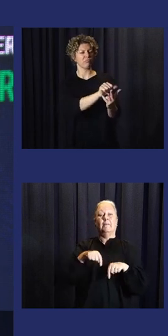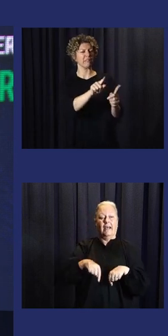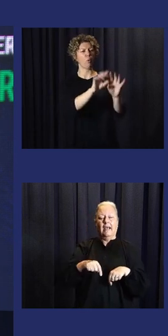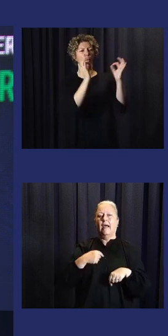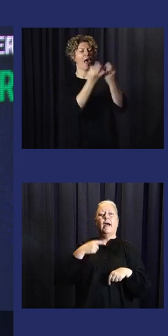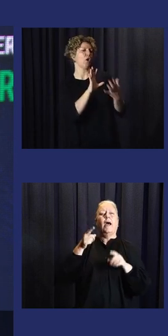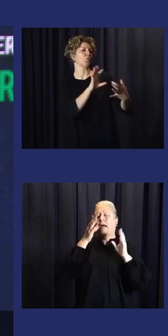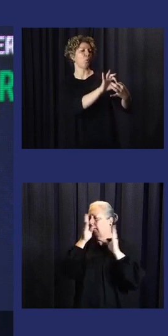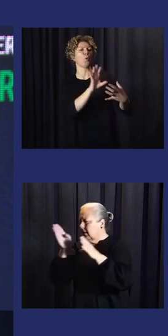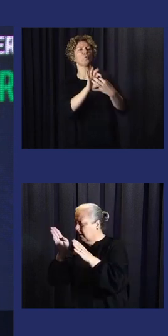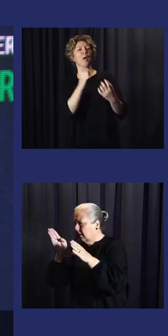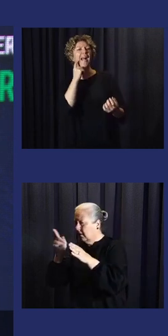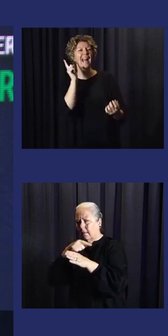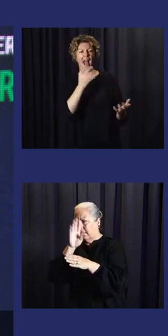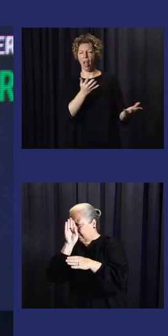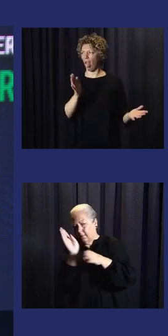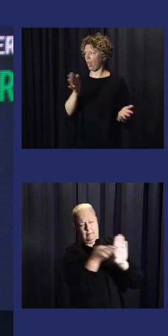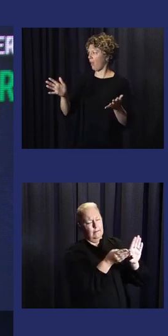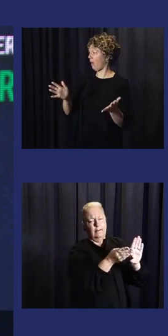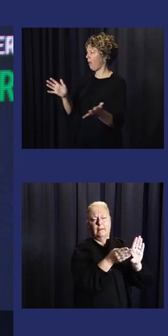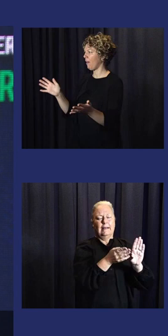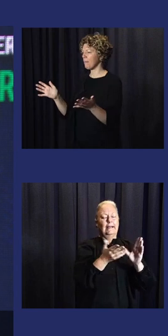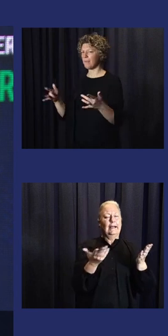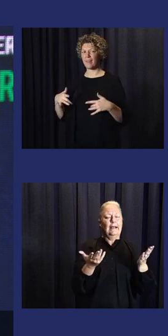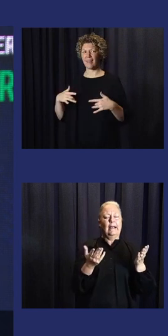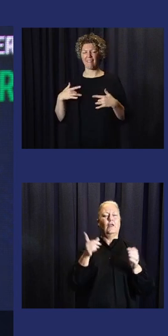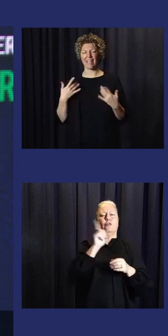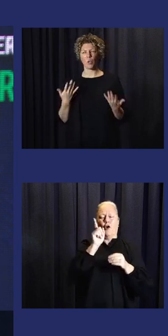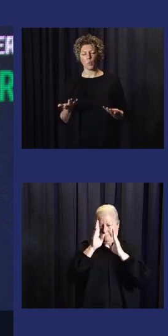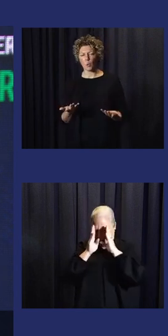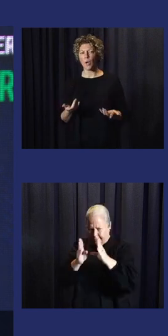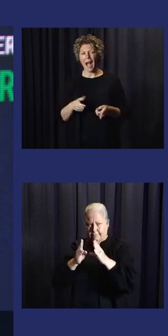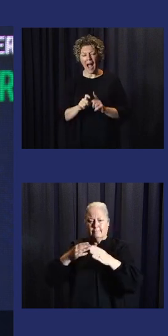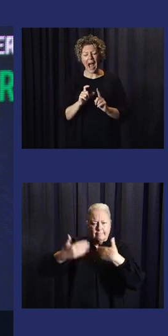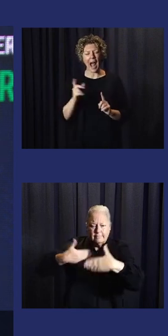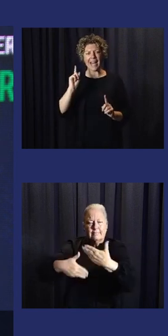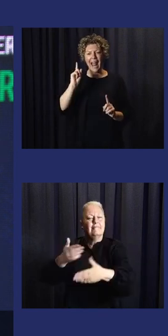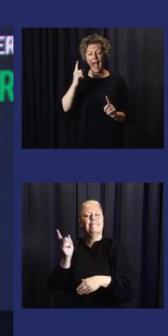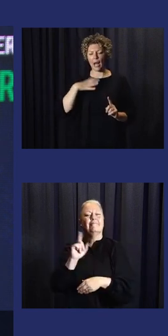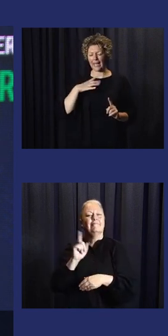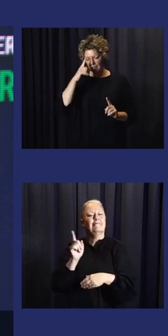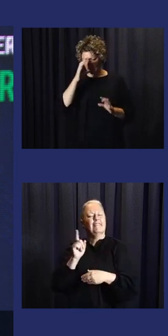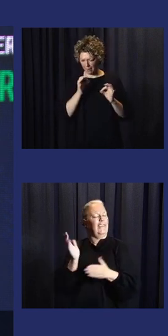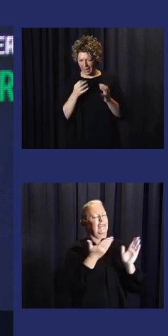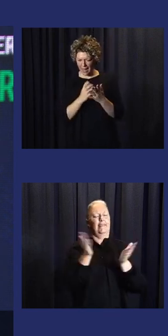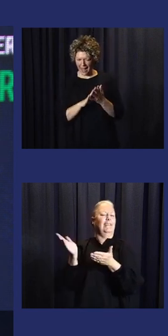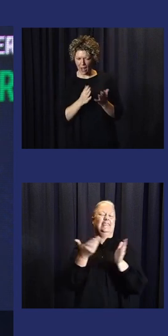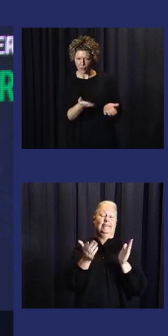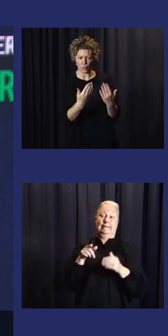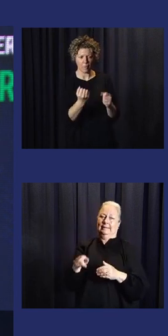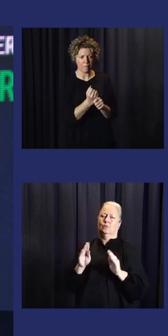Crescent movement around the globe to develop a youth program that attracts the interest of young